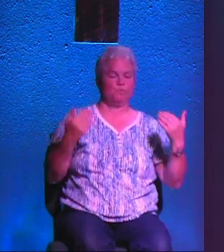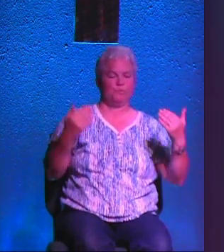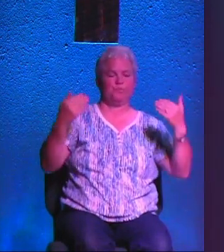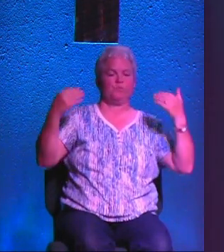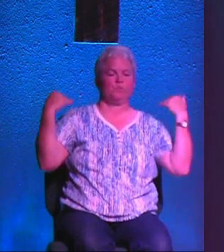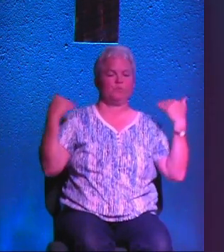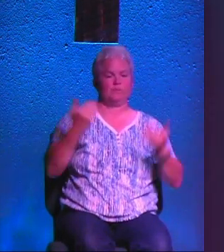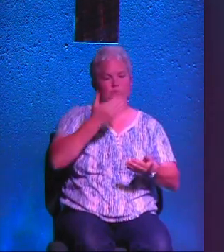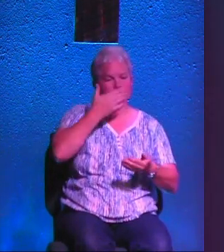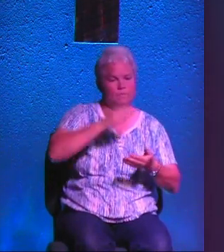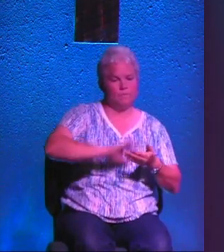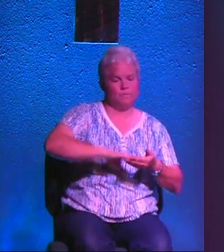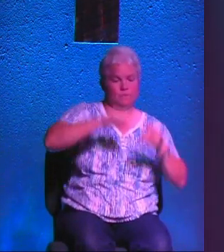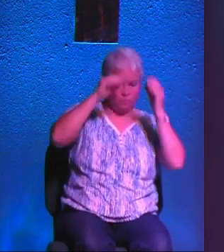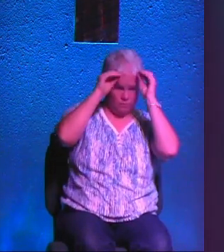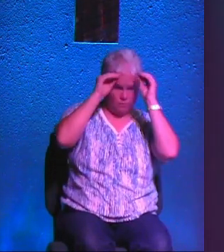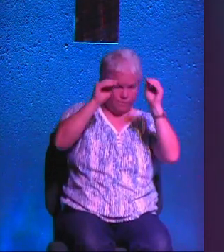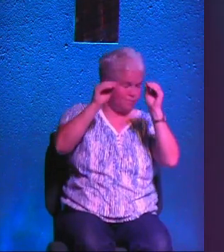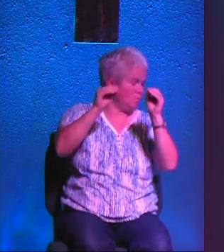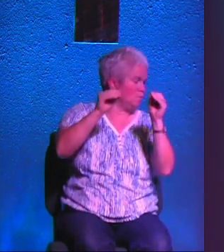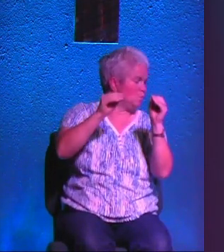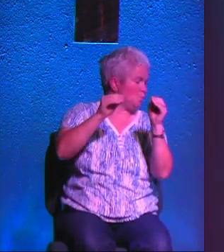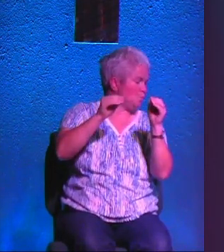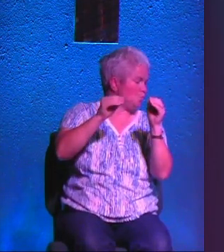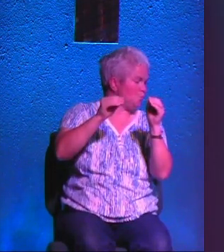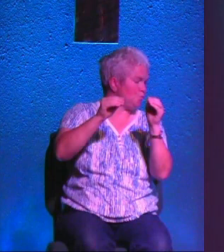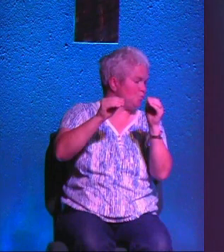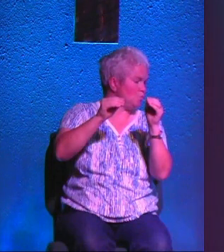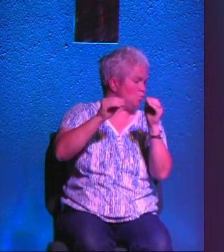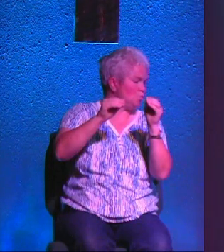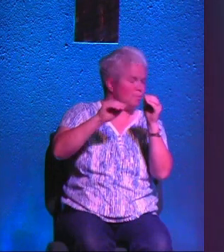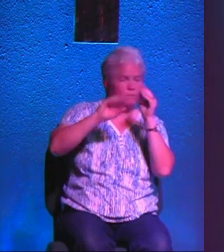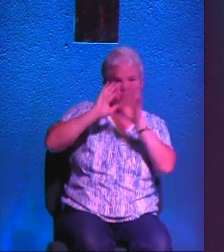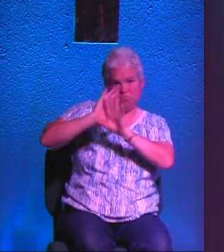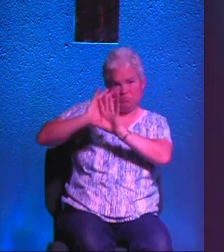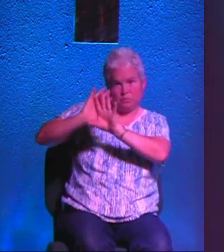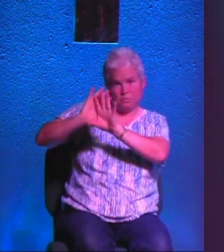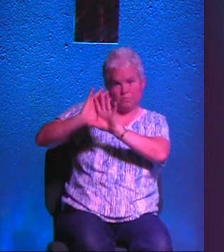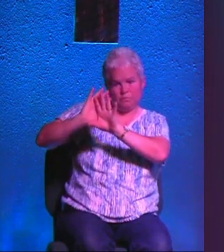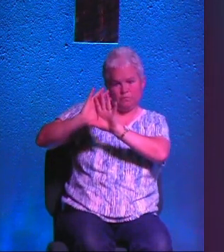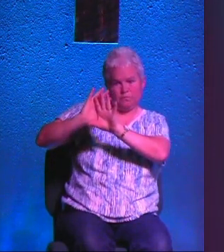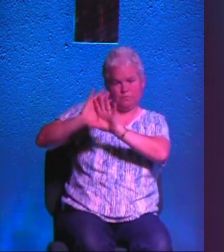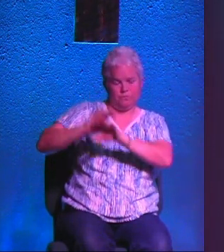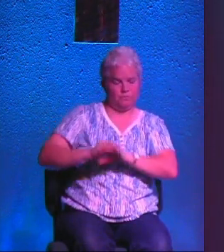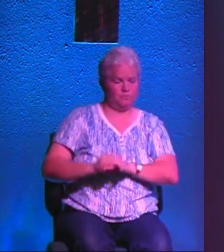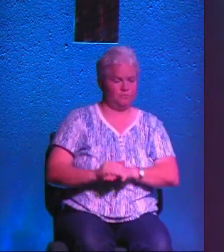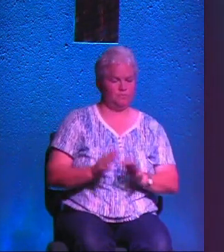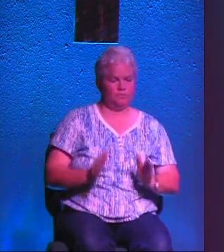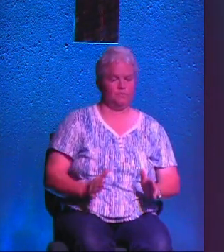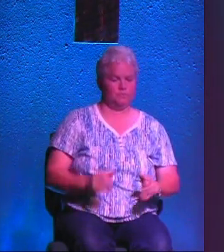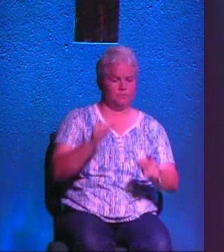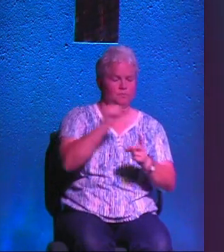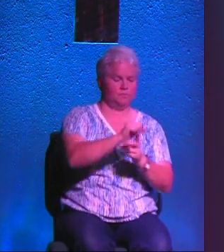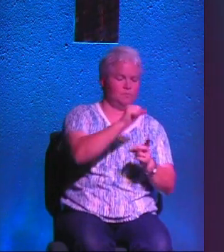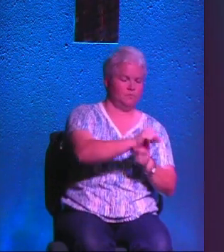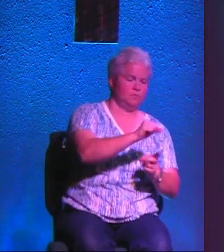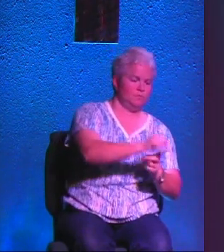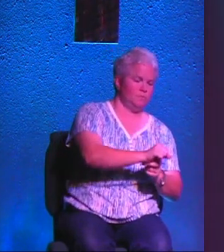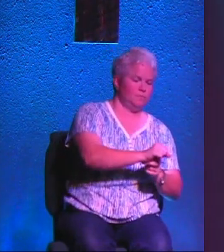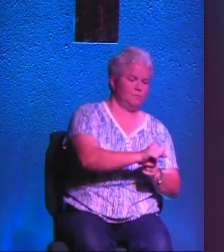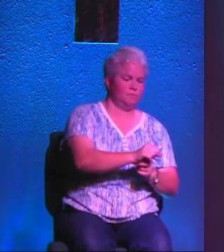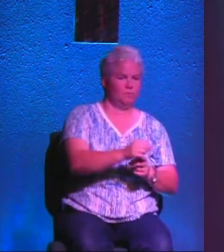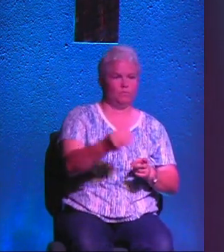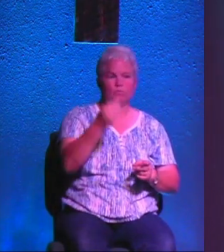these bad teachings like asceticism and denying yourself to physical harm